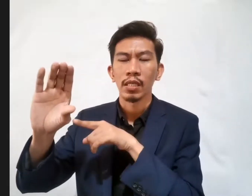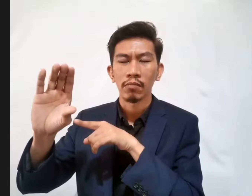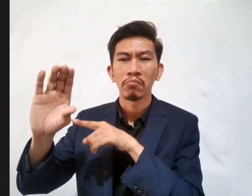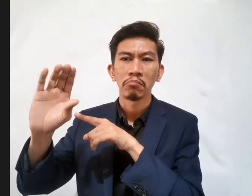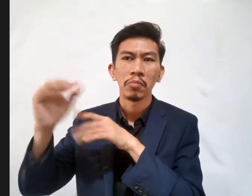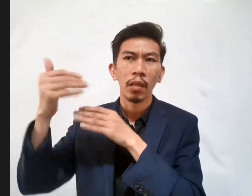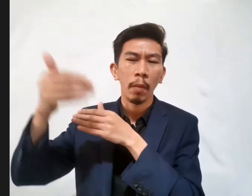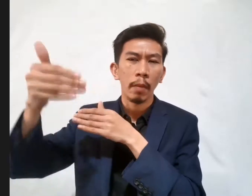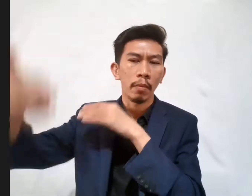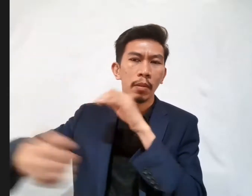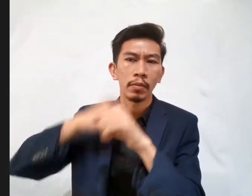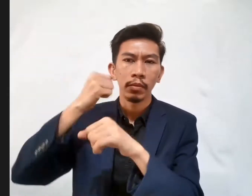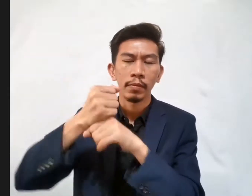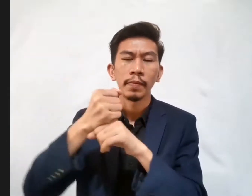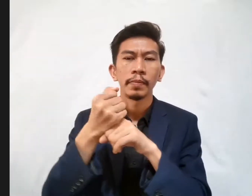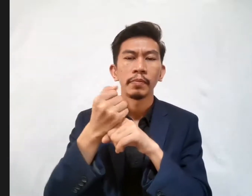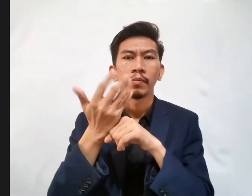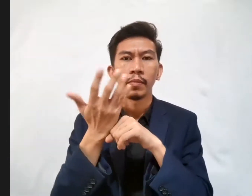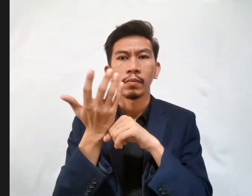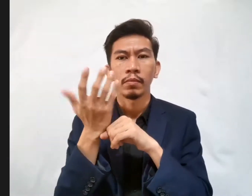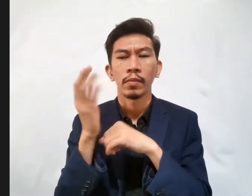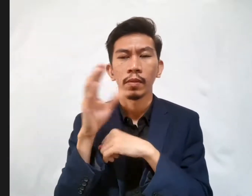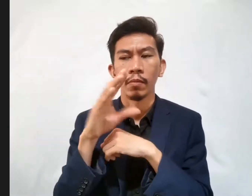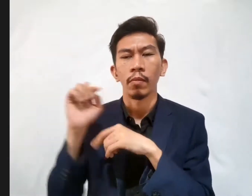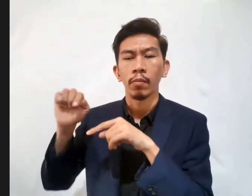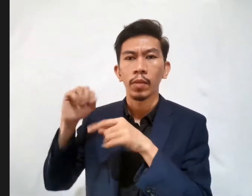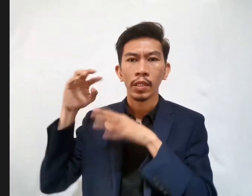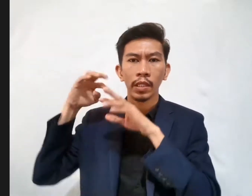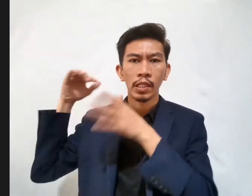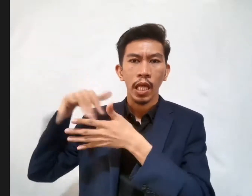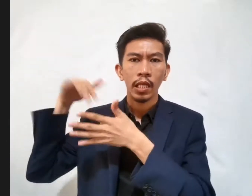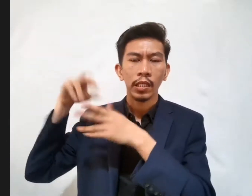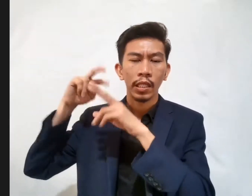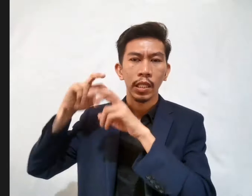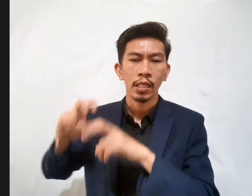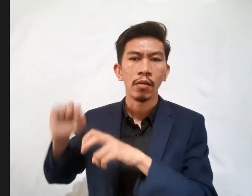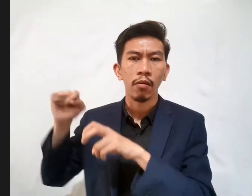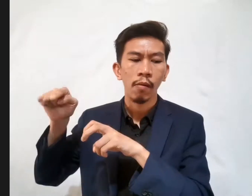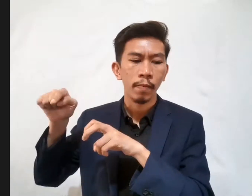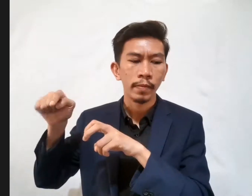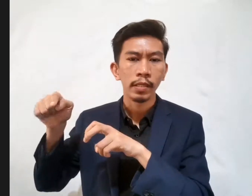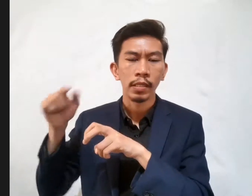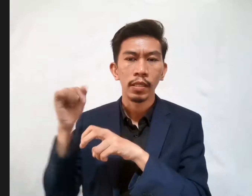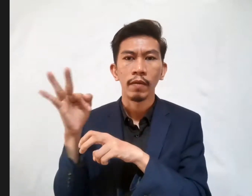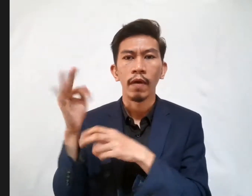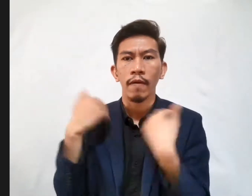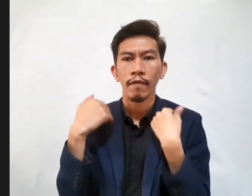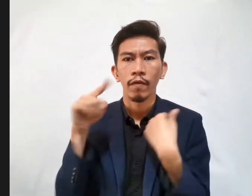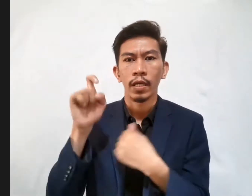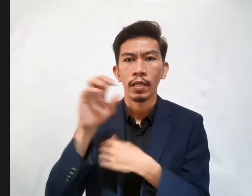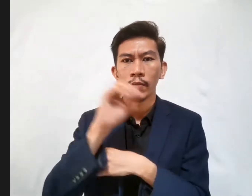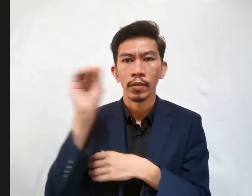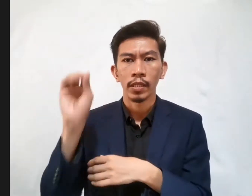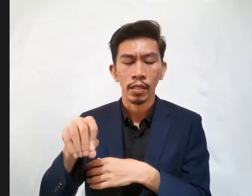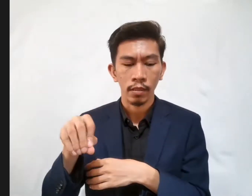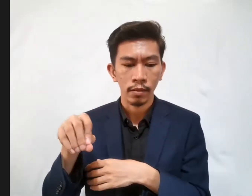years. Based on the assumptions of the study done by Abrigo, achieving 100% enrollment in